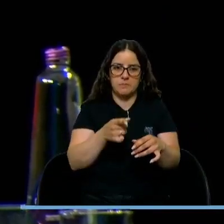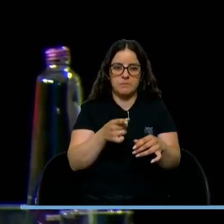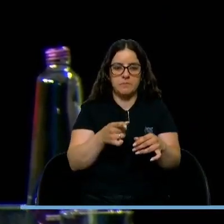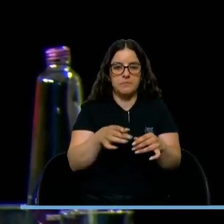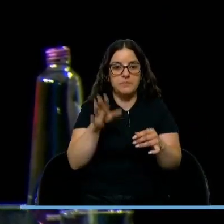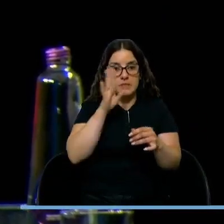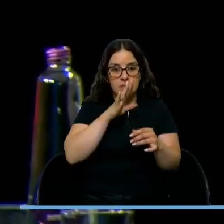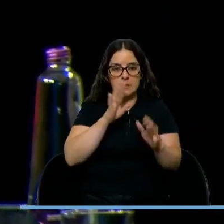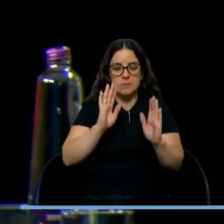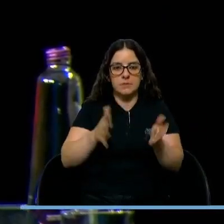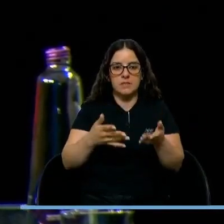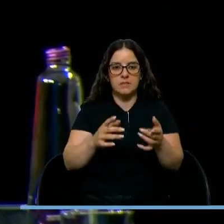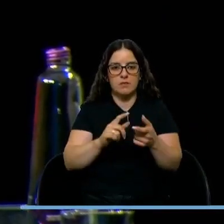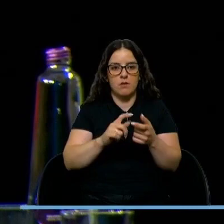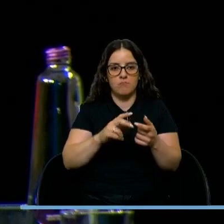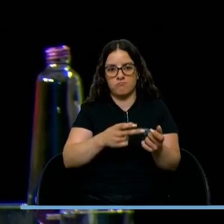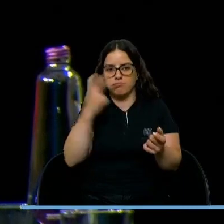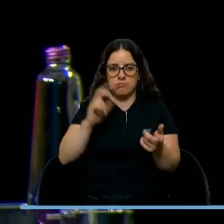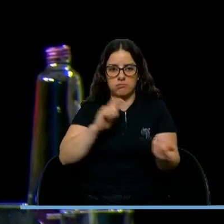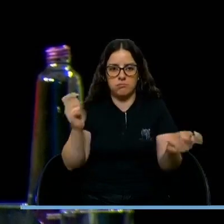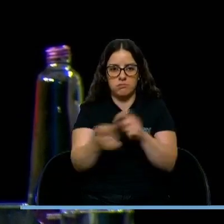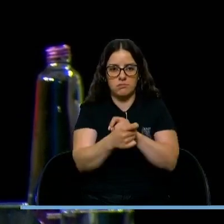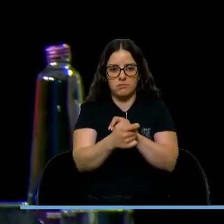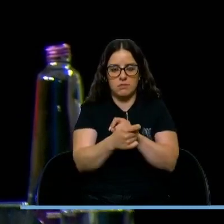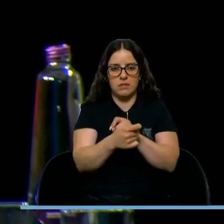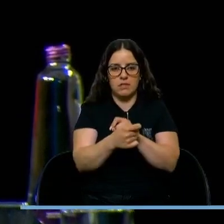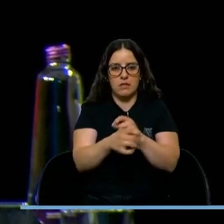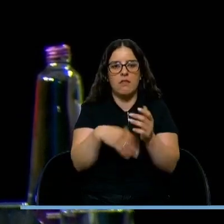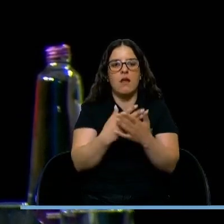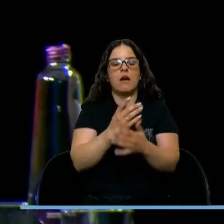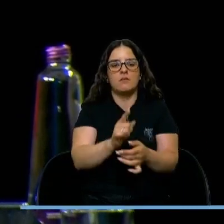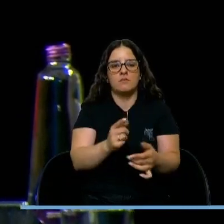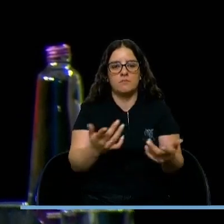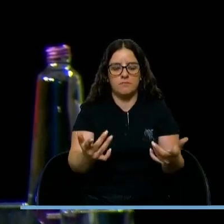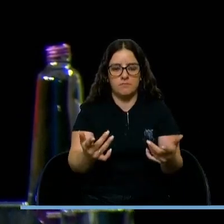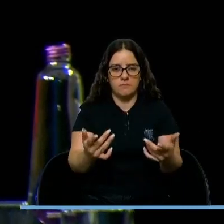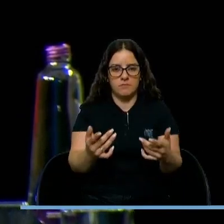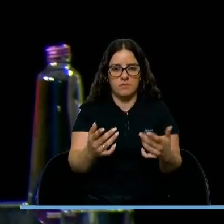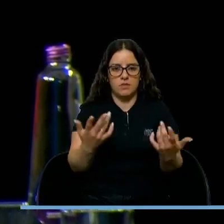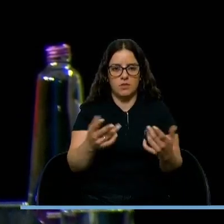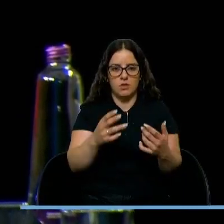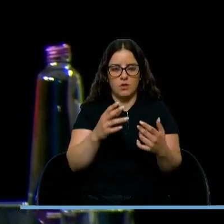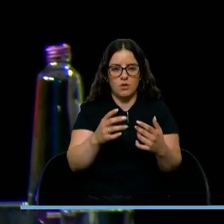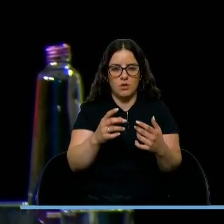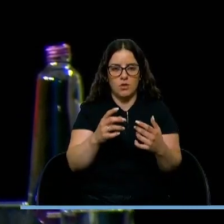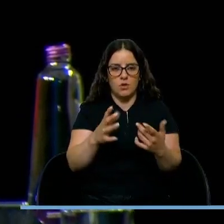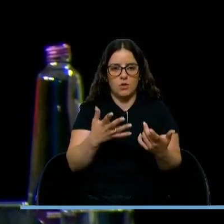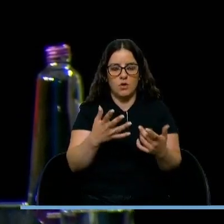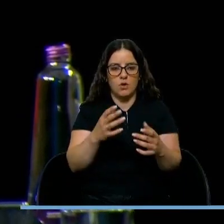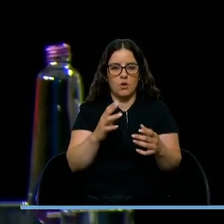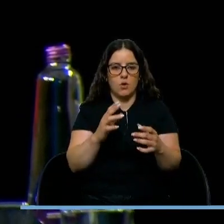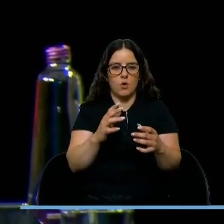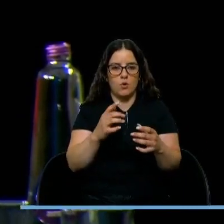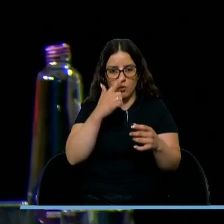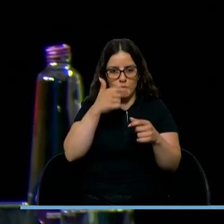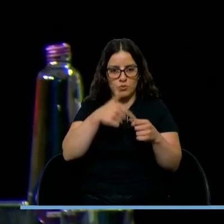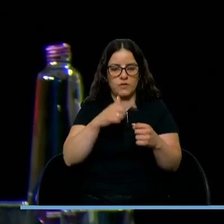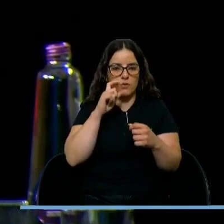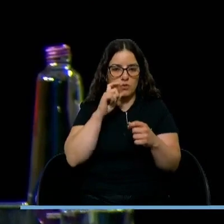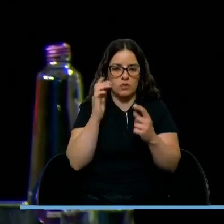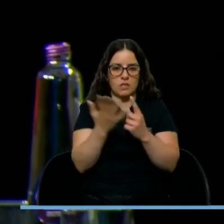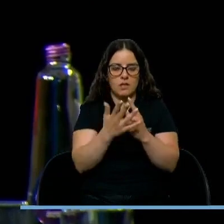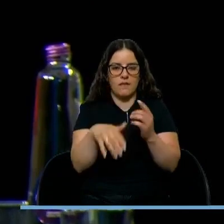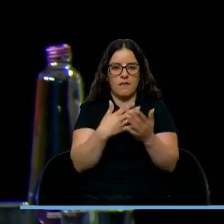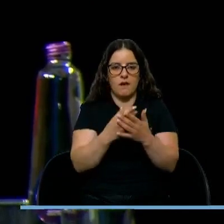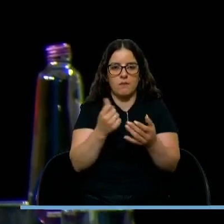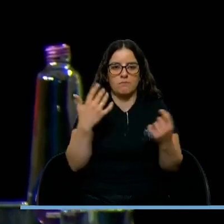not a mass solution. And if this shift was very quick, the sustainable fuels would